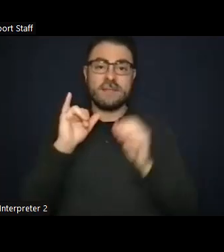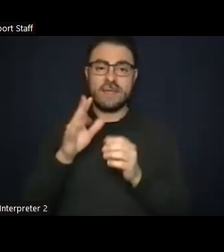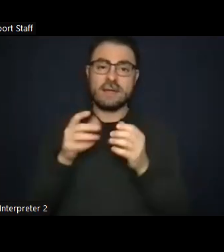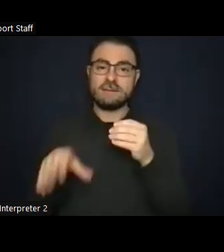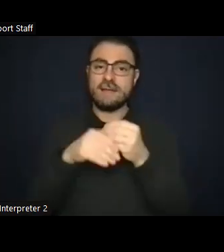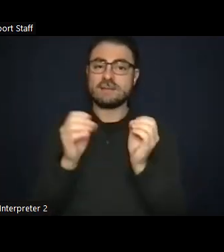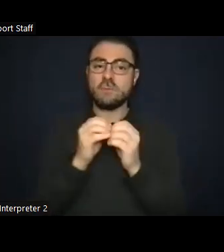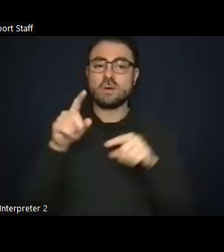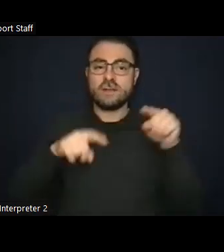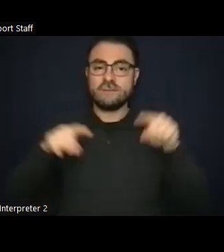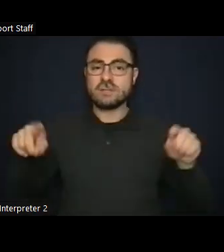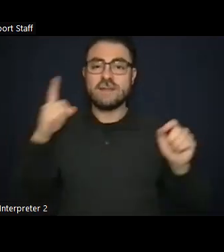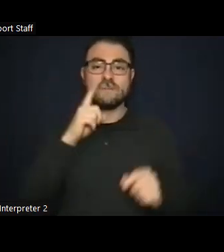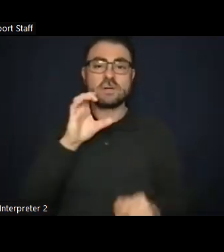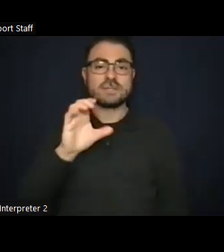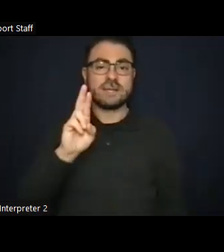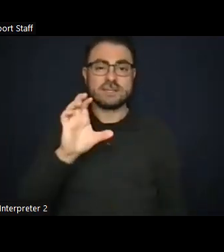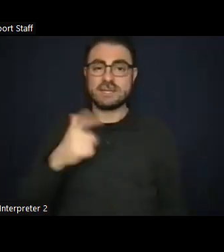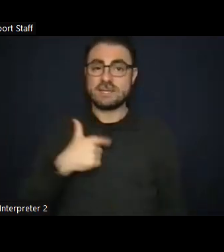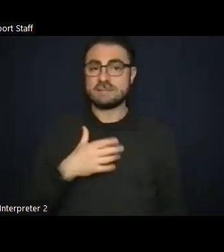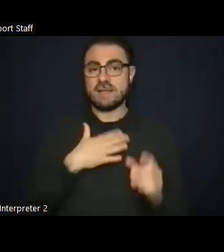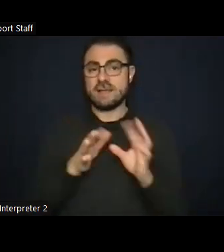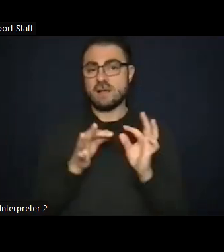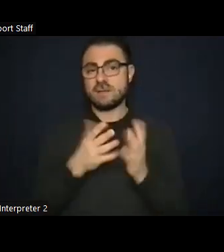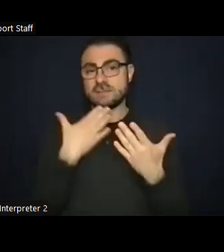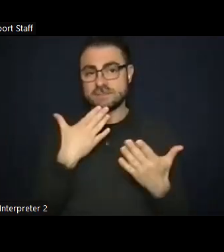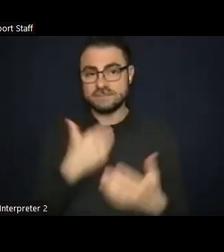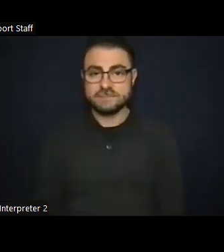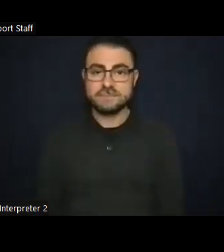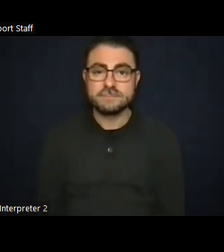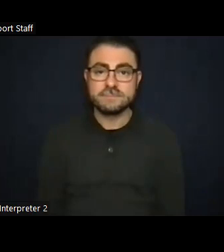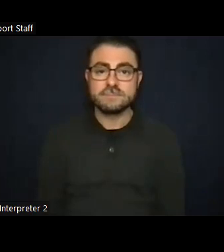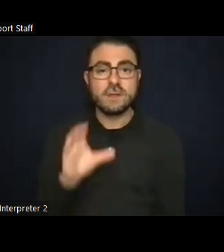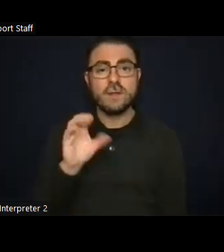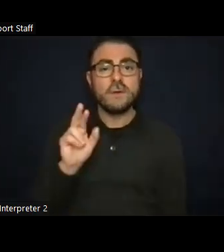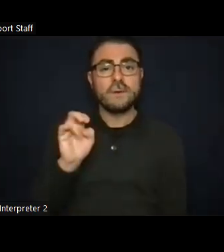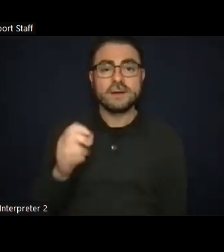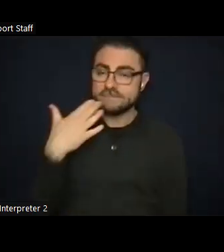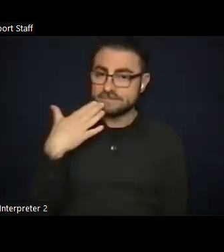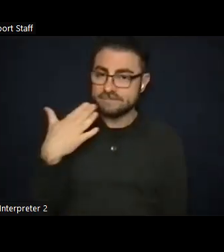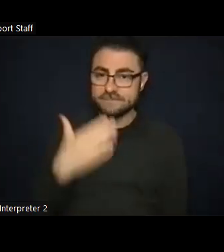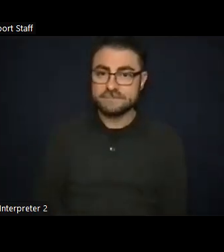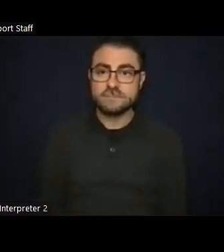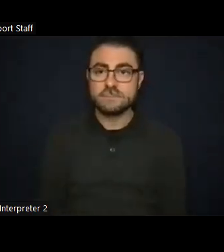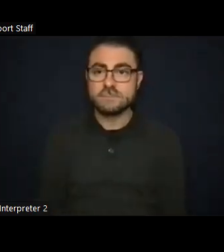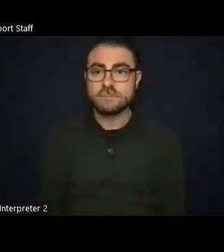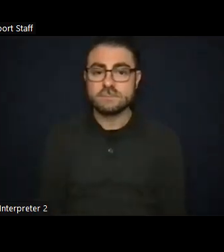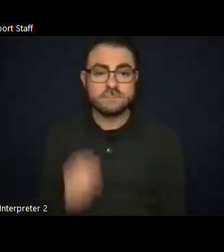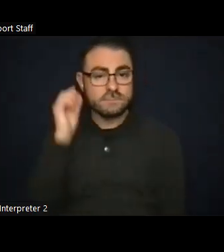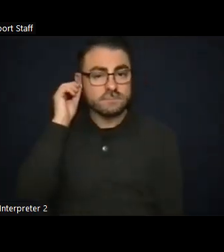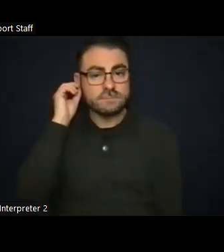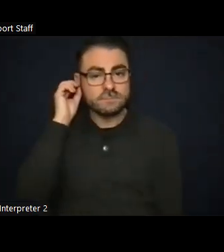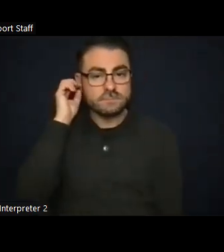CRC. So those are my comments. Thank you very much. Thank you, Commissioner Iona. Is there any